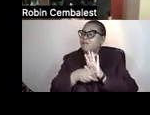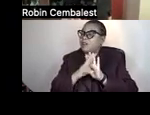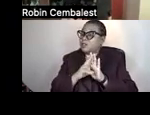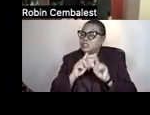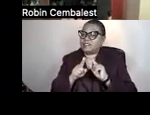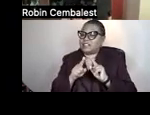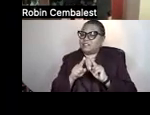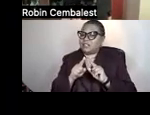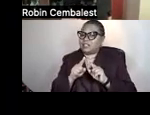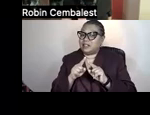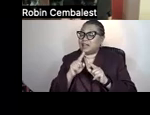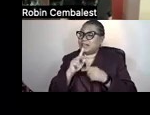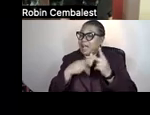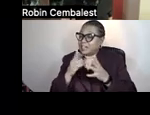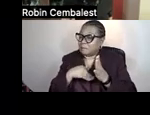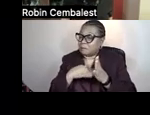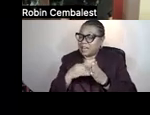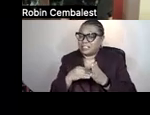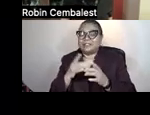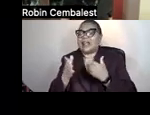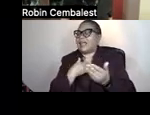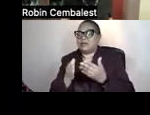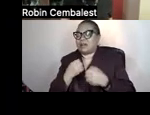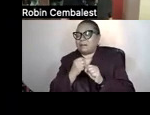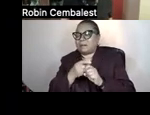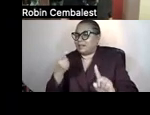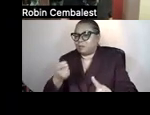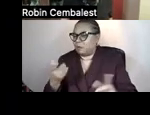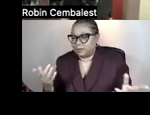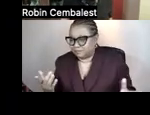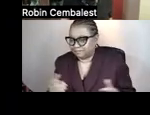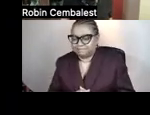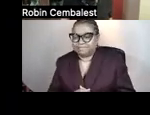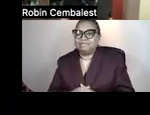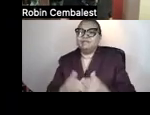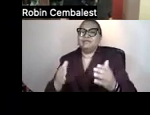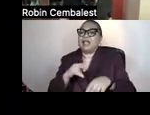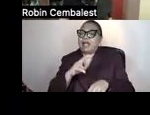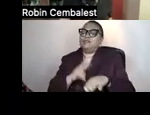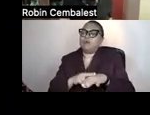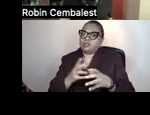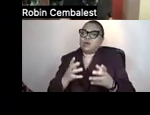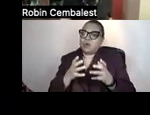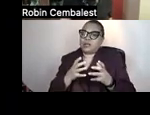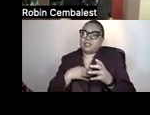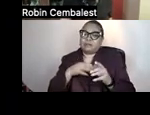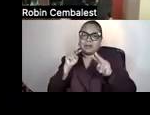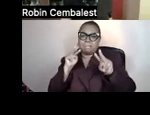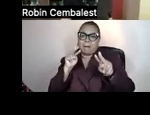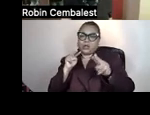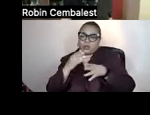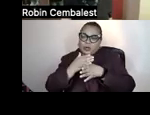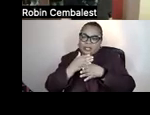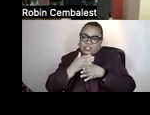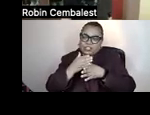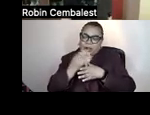different Sargent painting with a Lizzo song. Anyway, just making the point. Of course, we want to be monitoring and